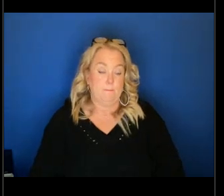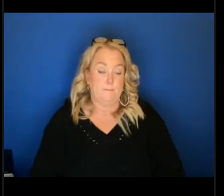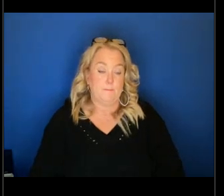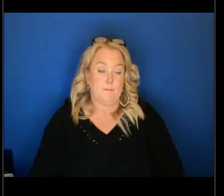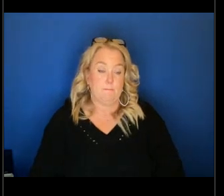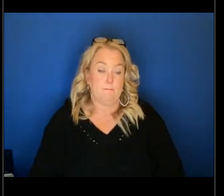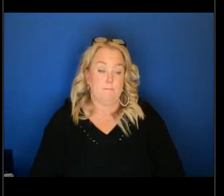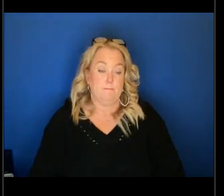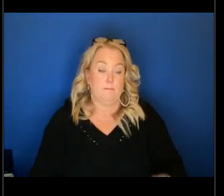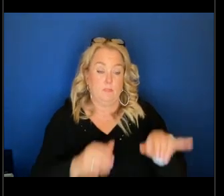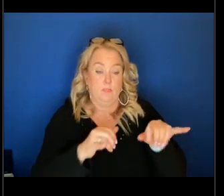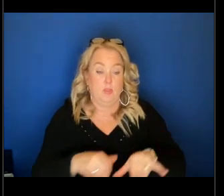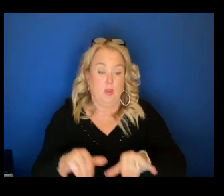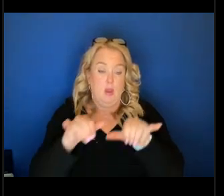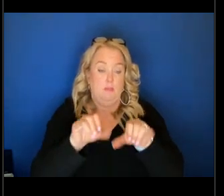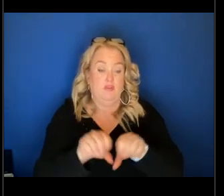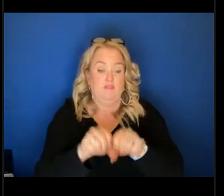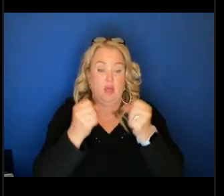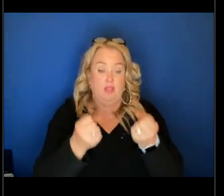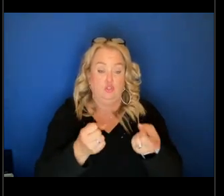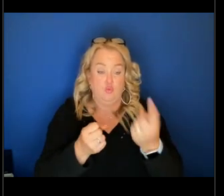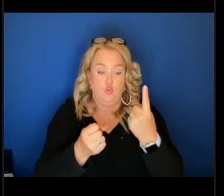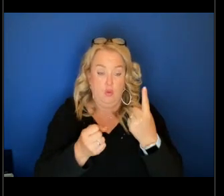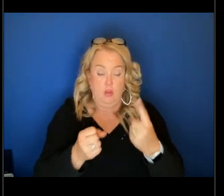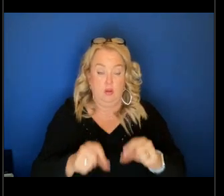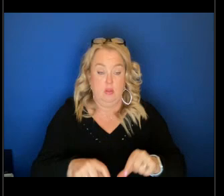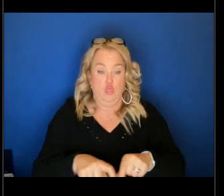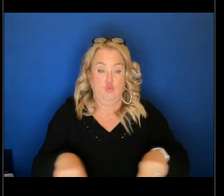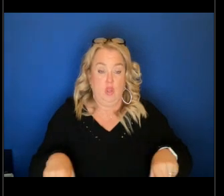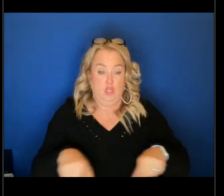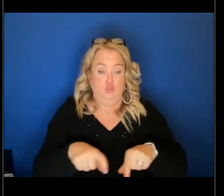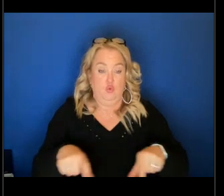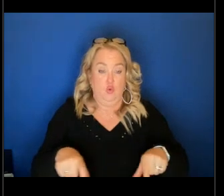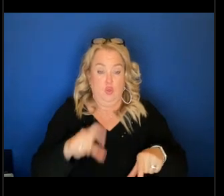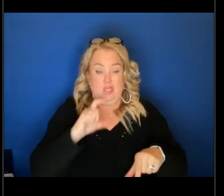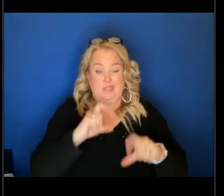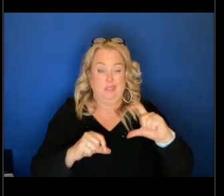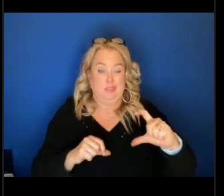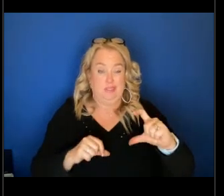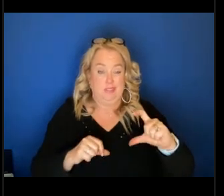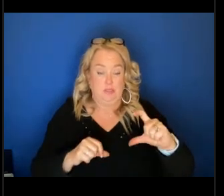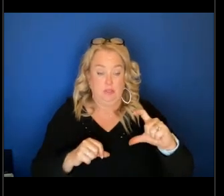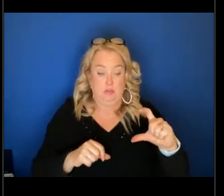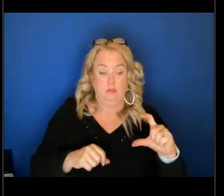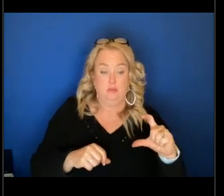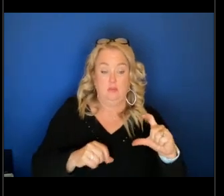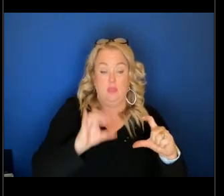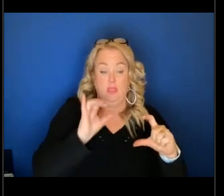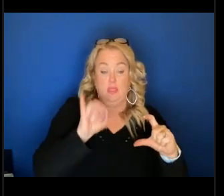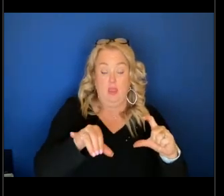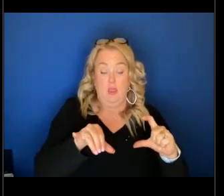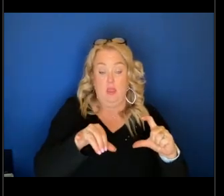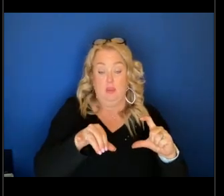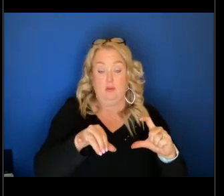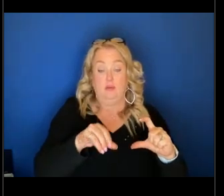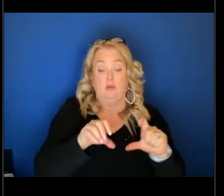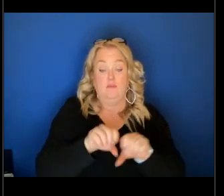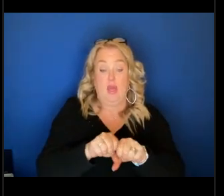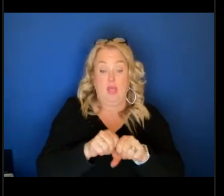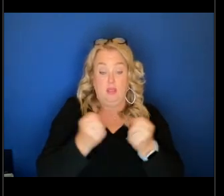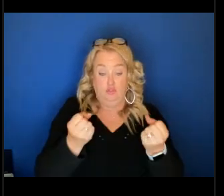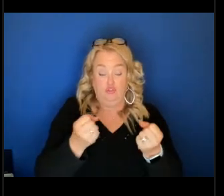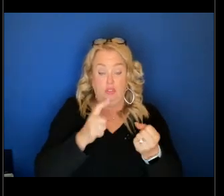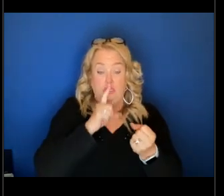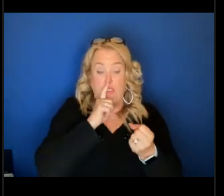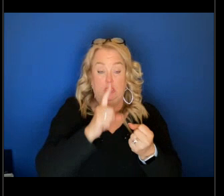Common violation 1, threshold too high. A common requirement 4 violation